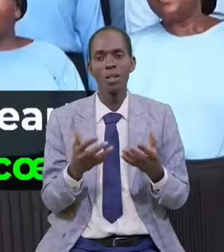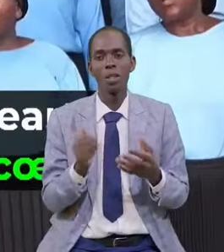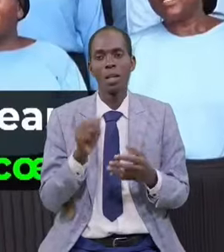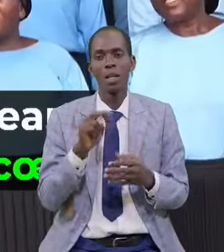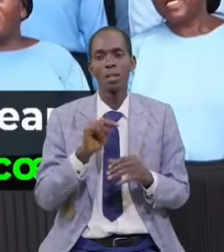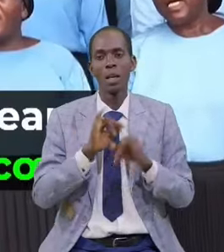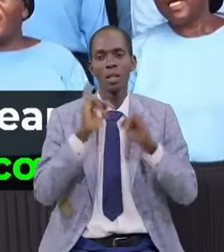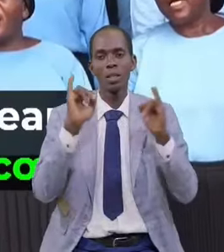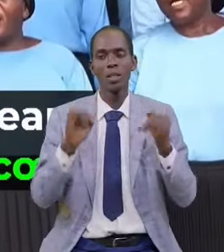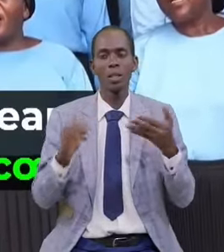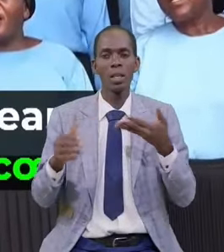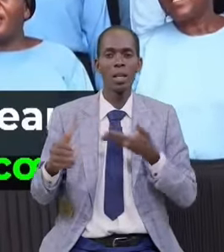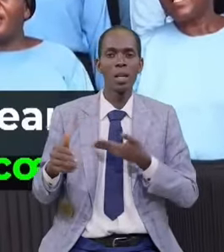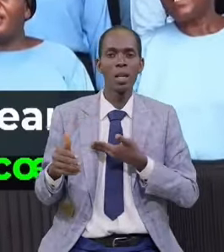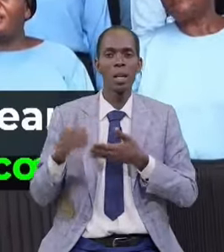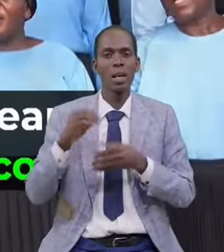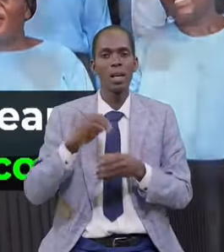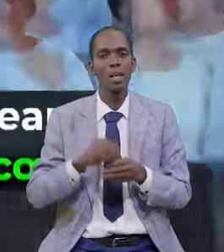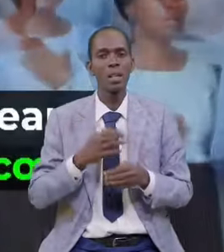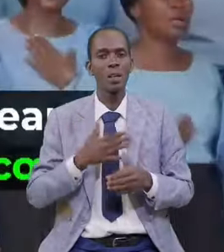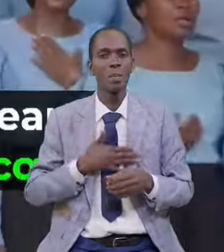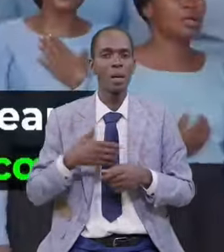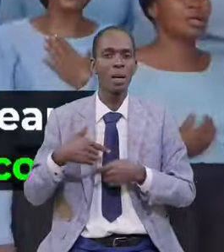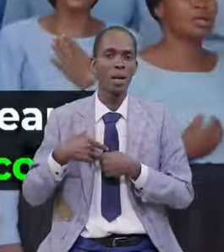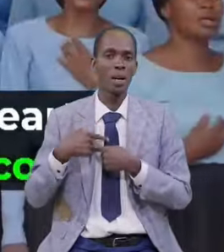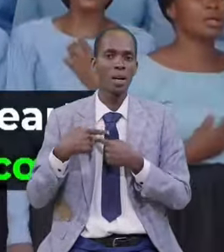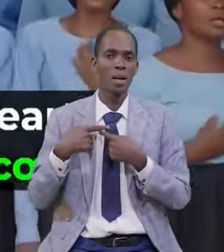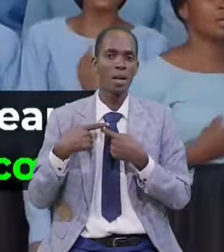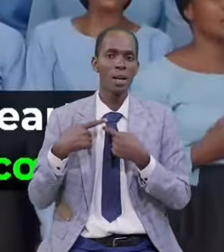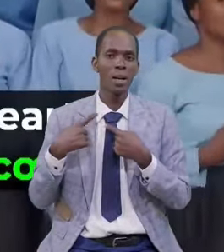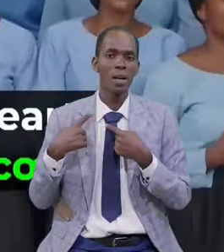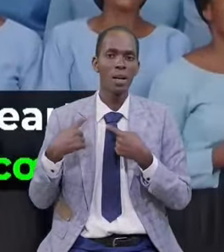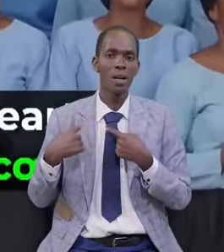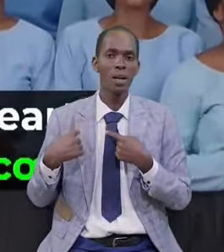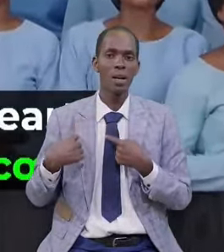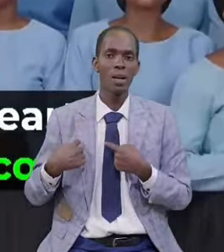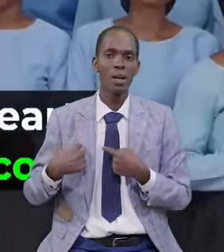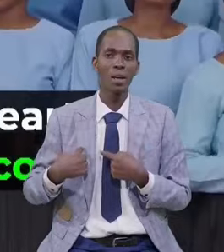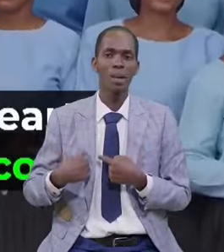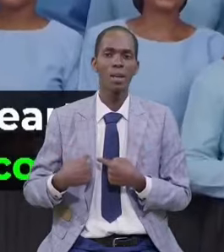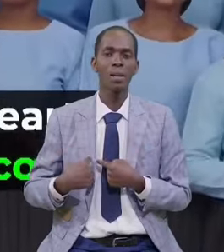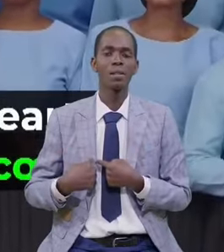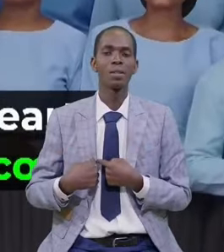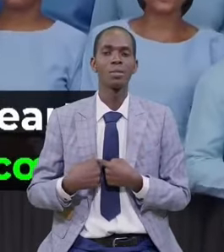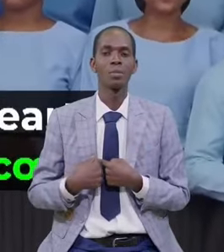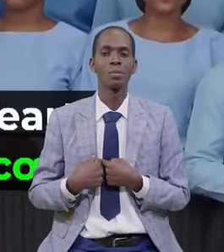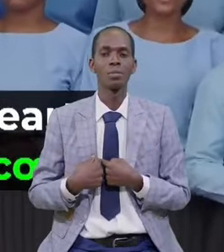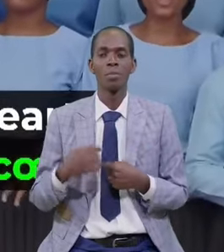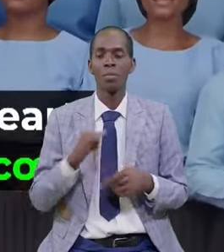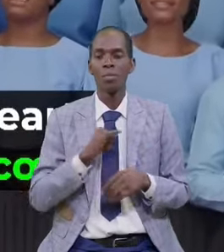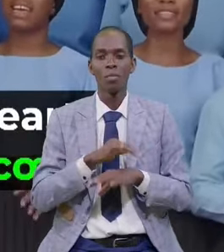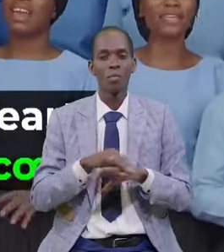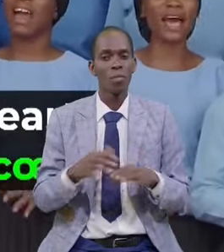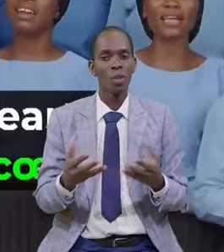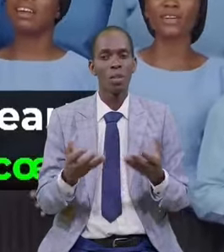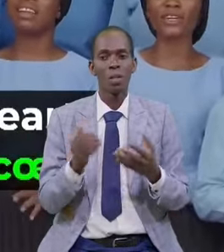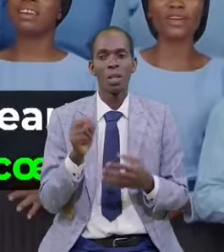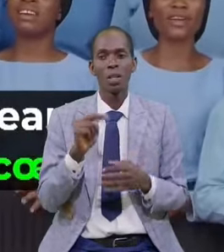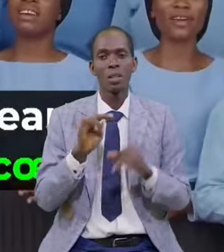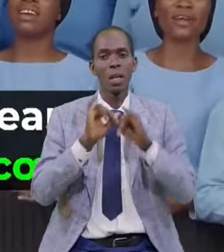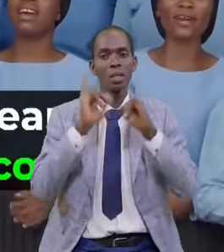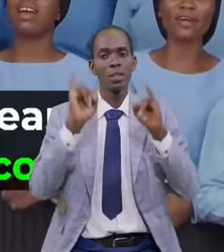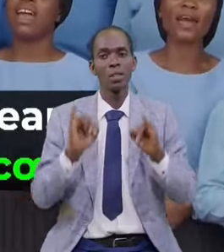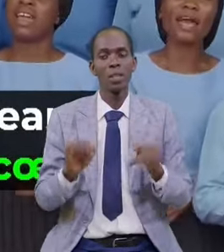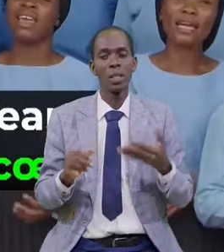and I in my heart I love and I